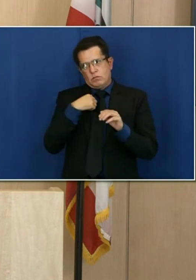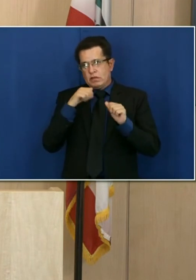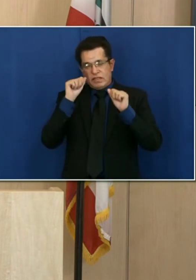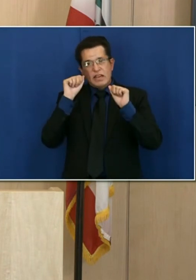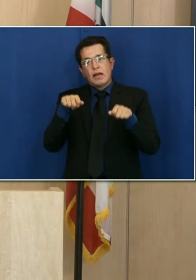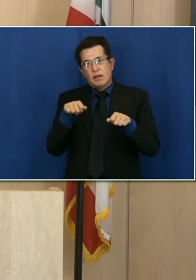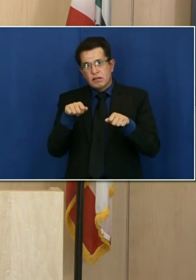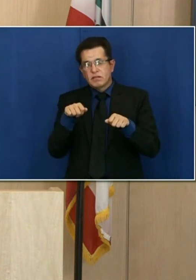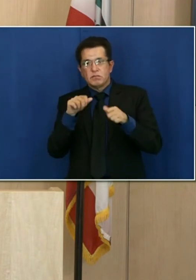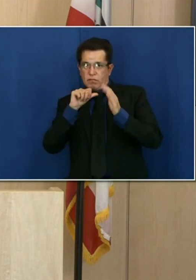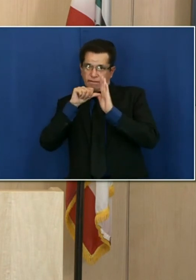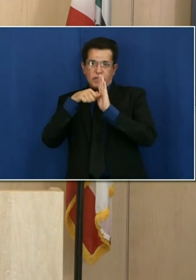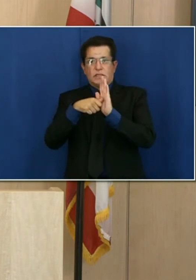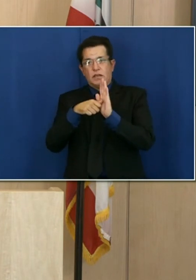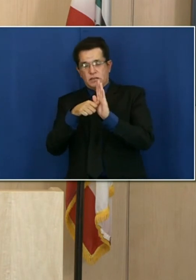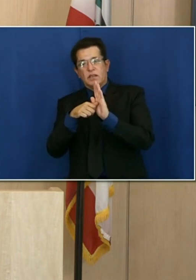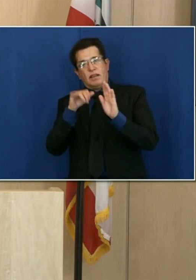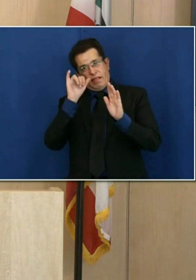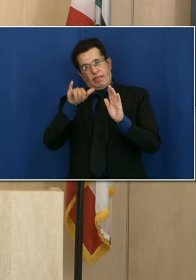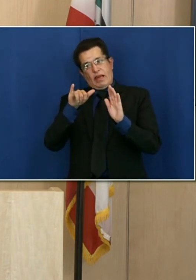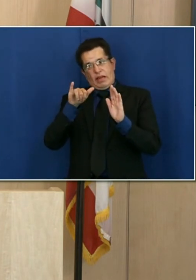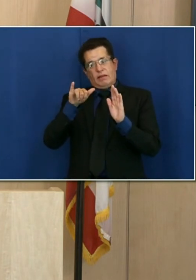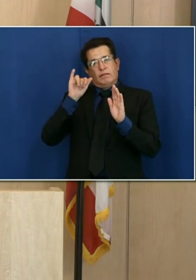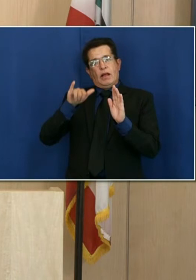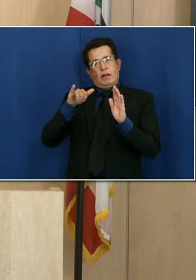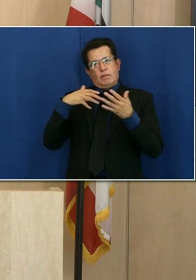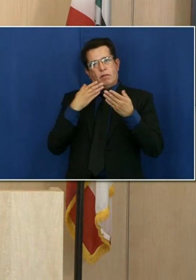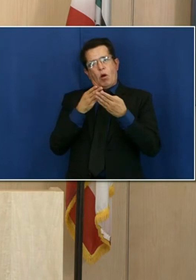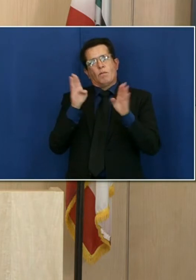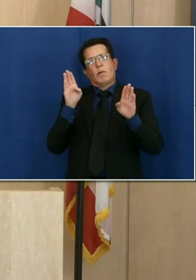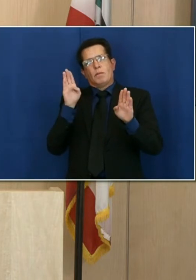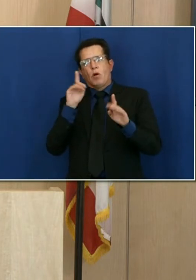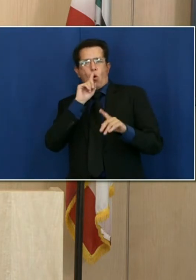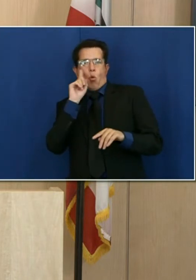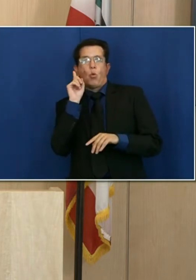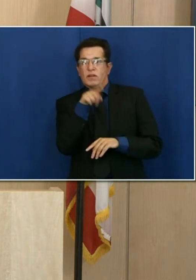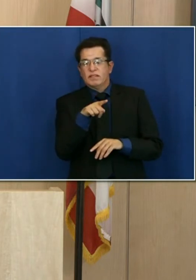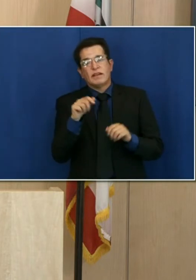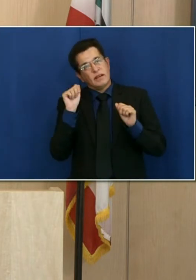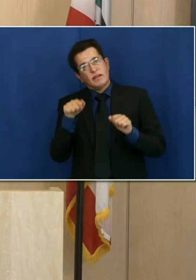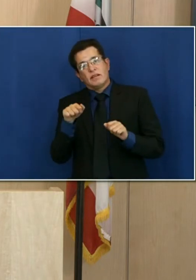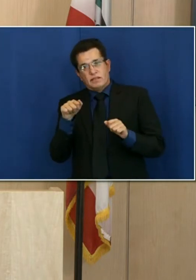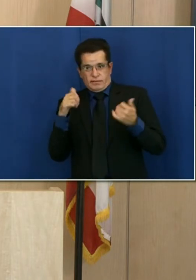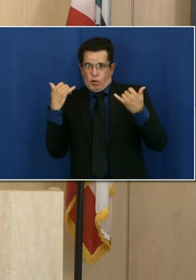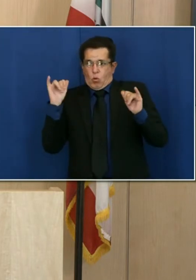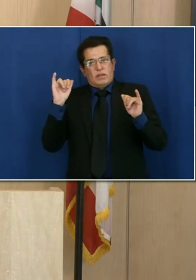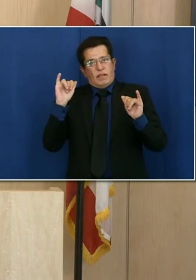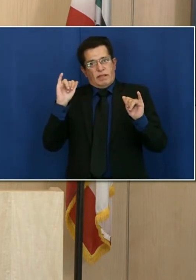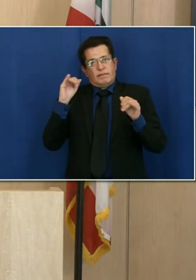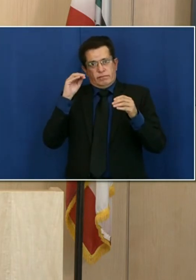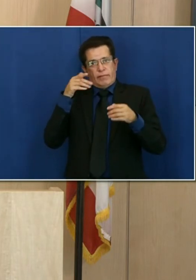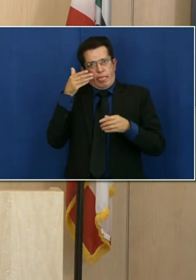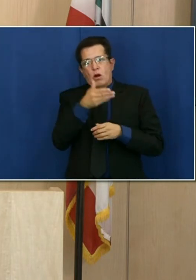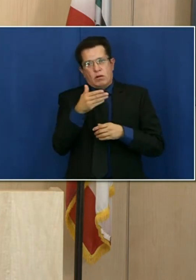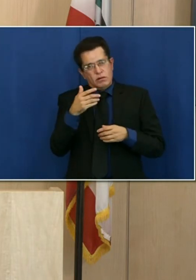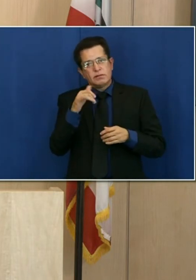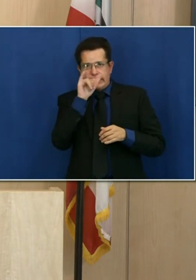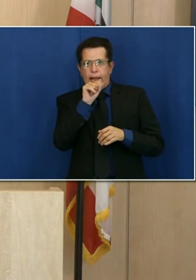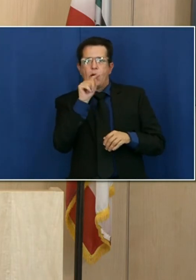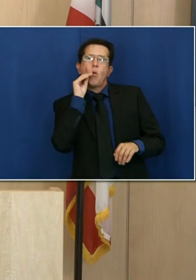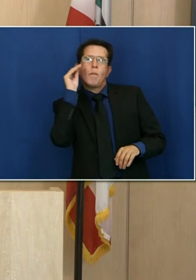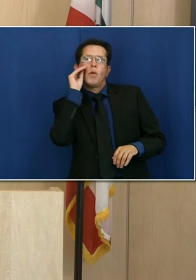reactivate or re-emphasize that particular health officer's order that is currently already in place.